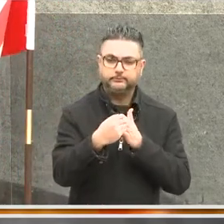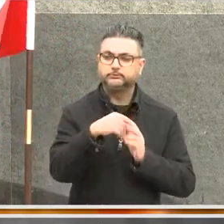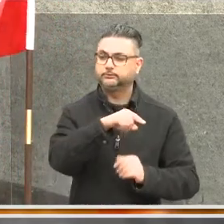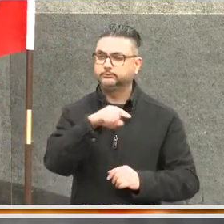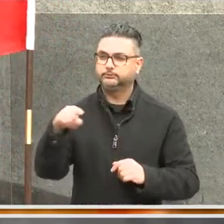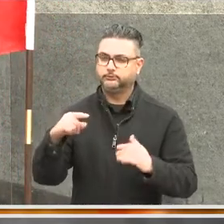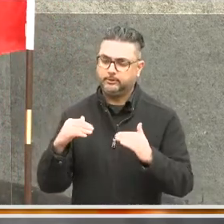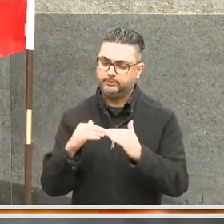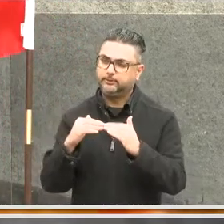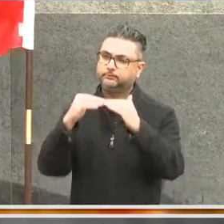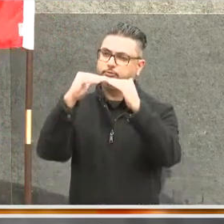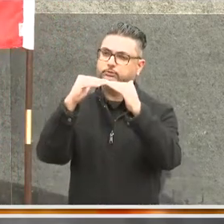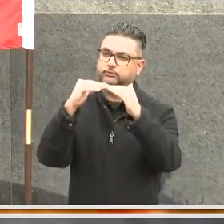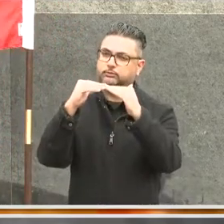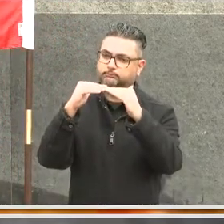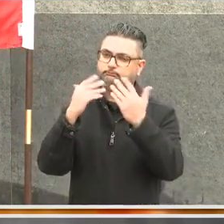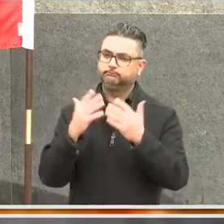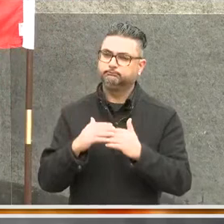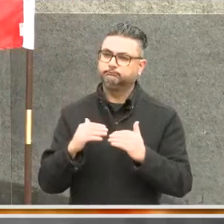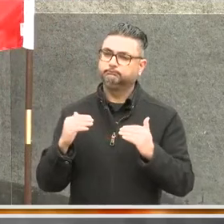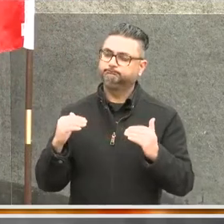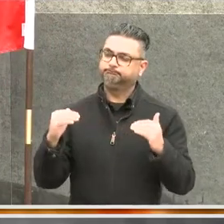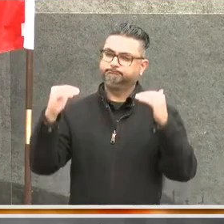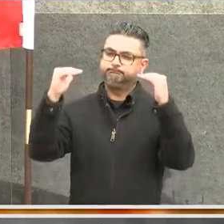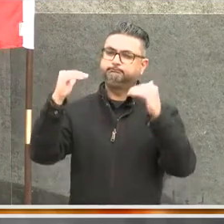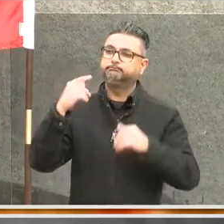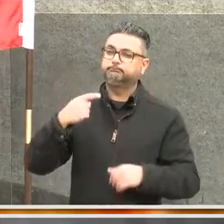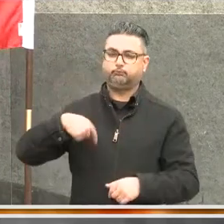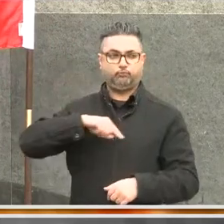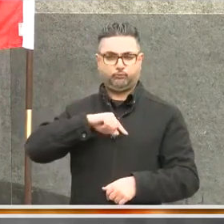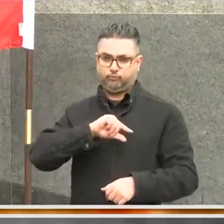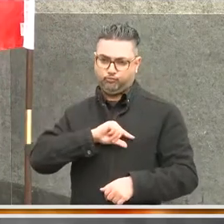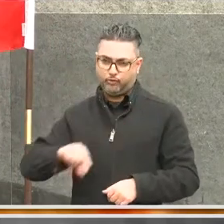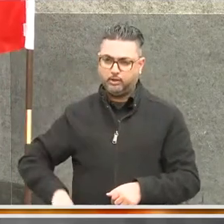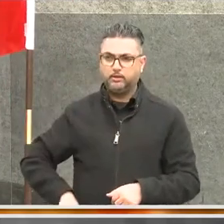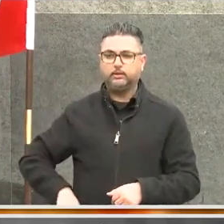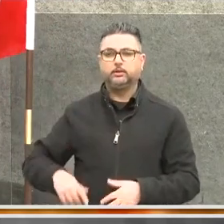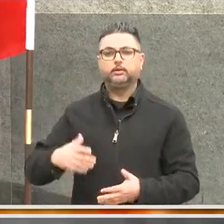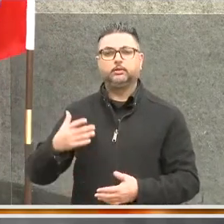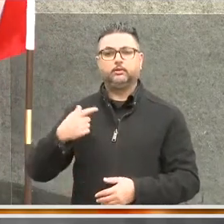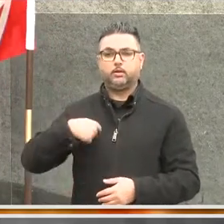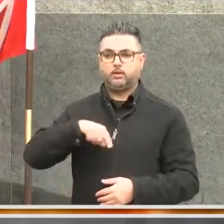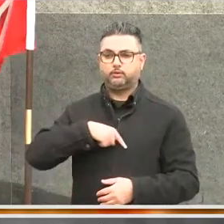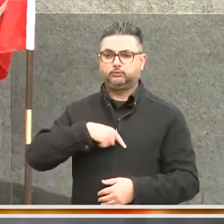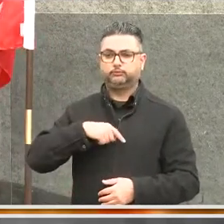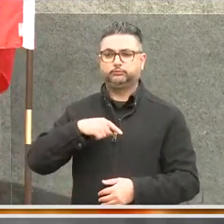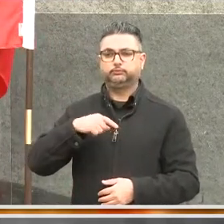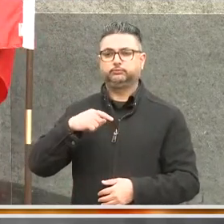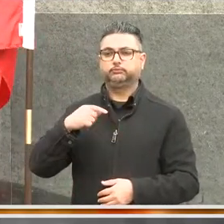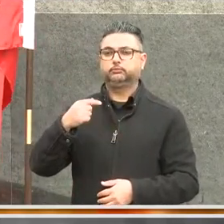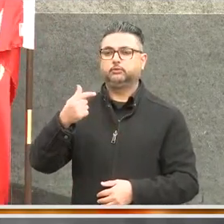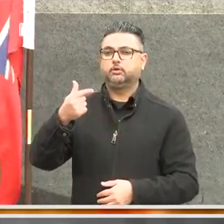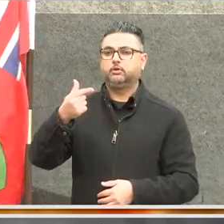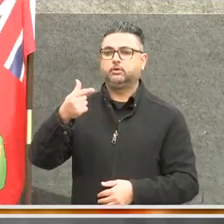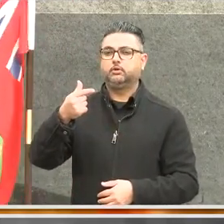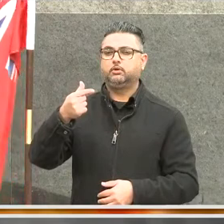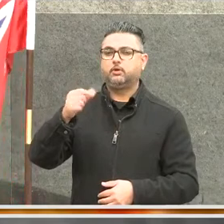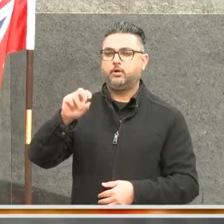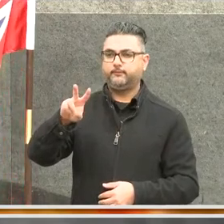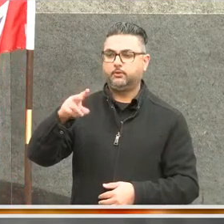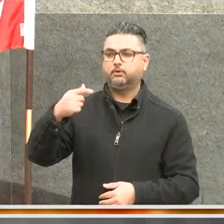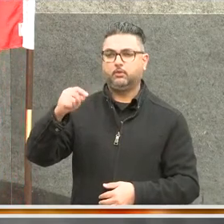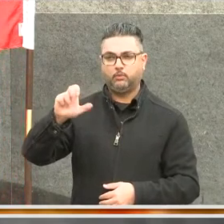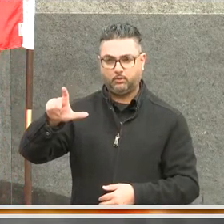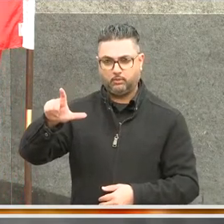in a particular way for Her Majesty the Queen, the Governor General, the Prime Minister, and the Acting Chief of